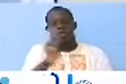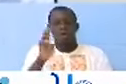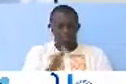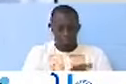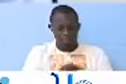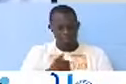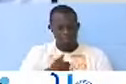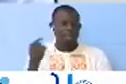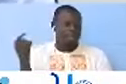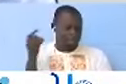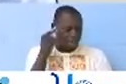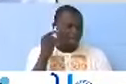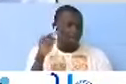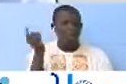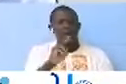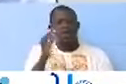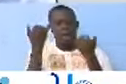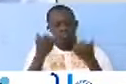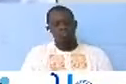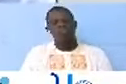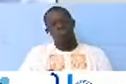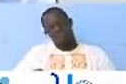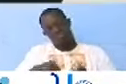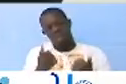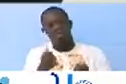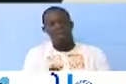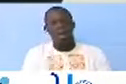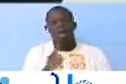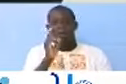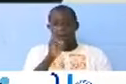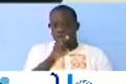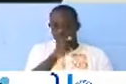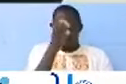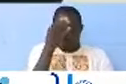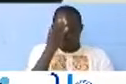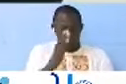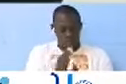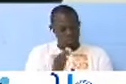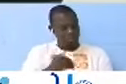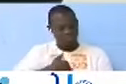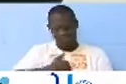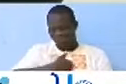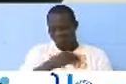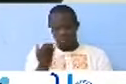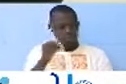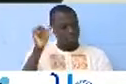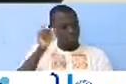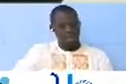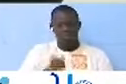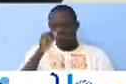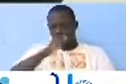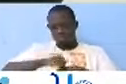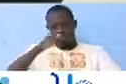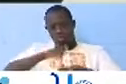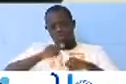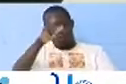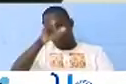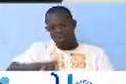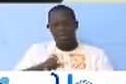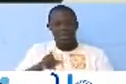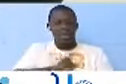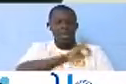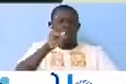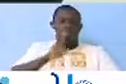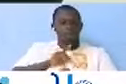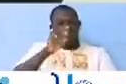hear. That's fine. But you do know that he was a notorious torturer at the NIA. That bit you know. I can tell you